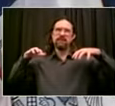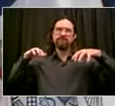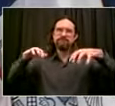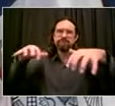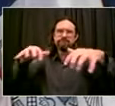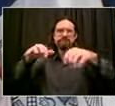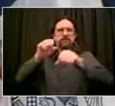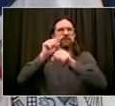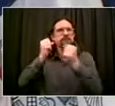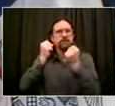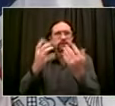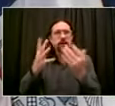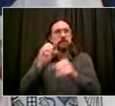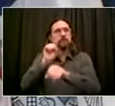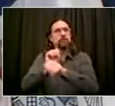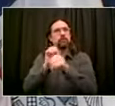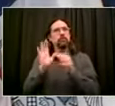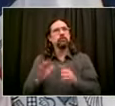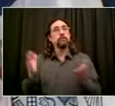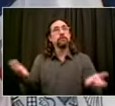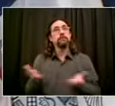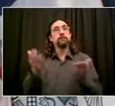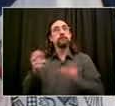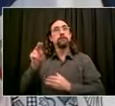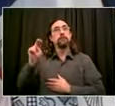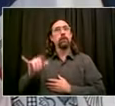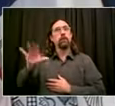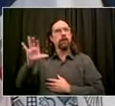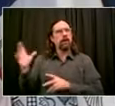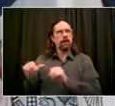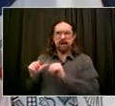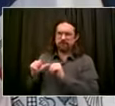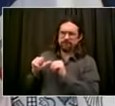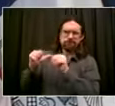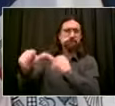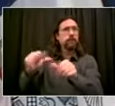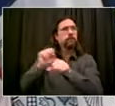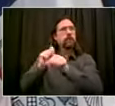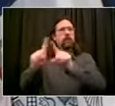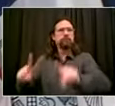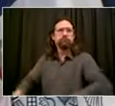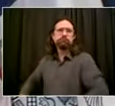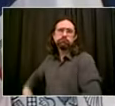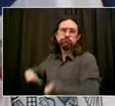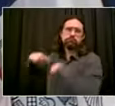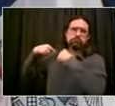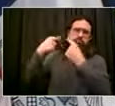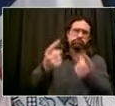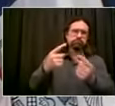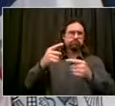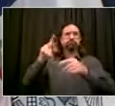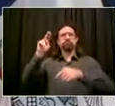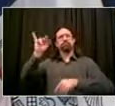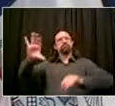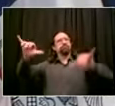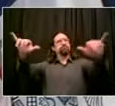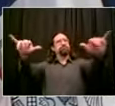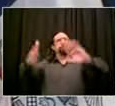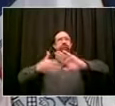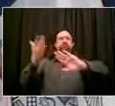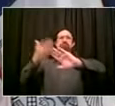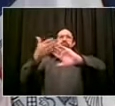workers played a really heroic role. But we do need to look really carefully at what the lasting impact is and